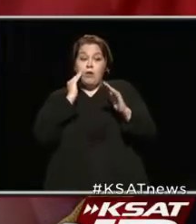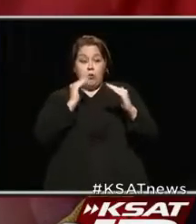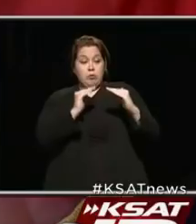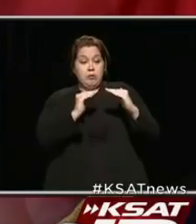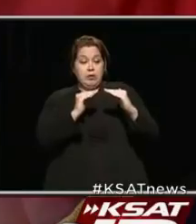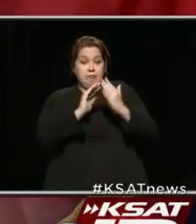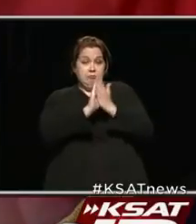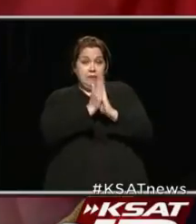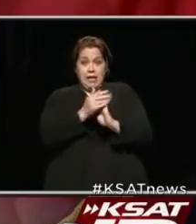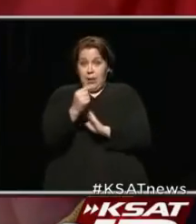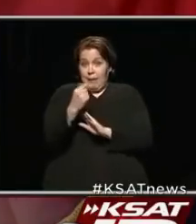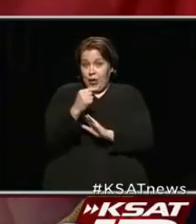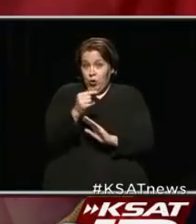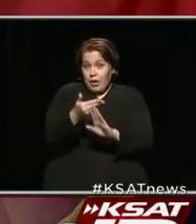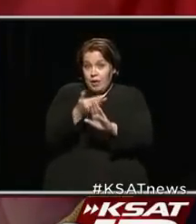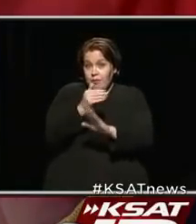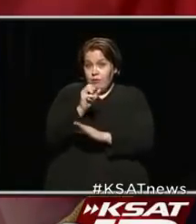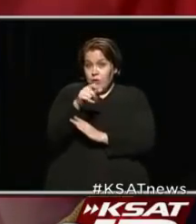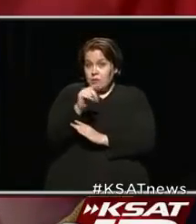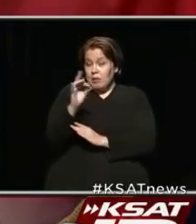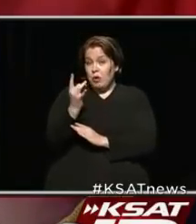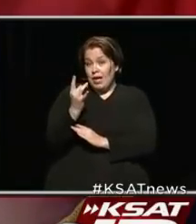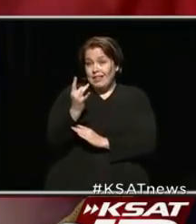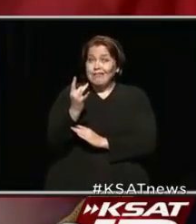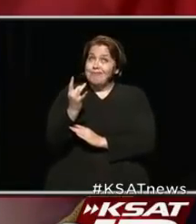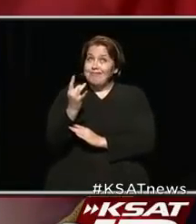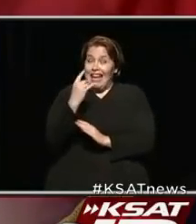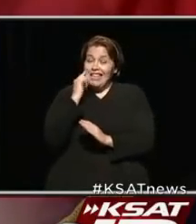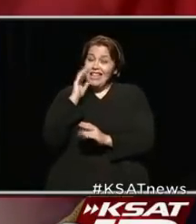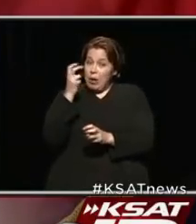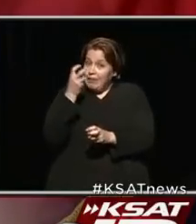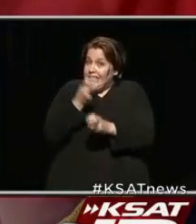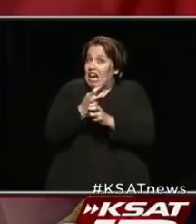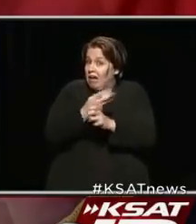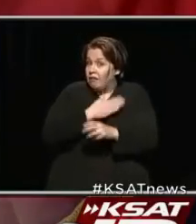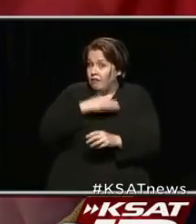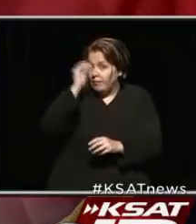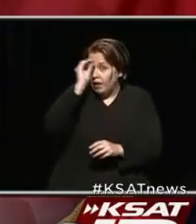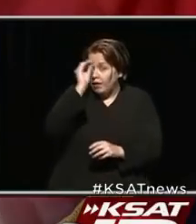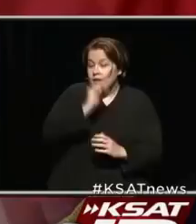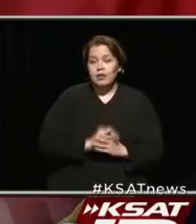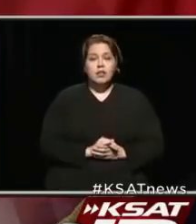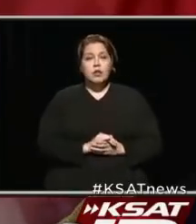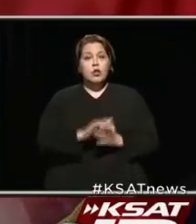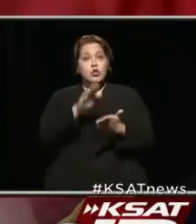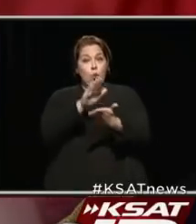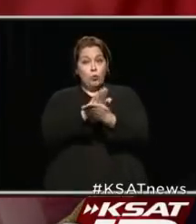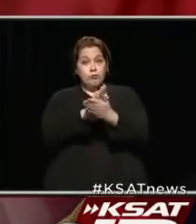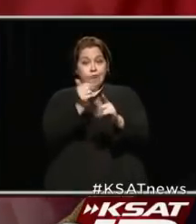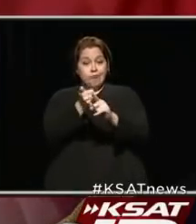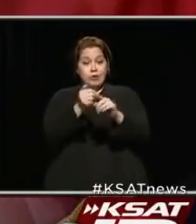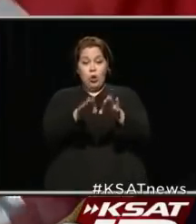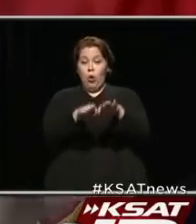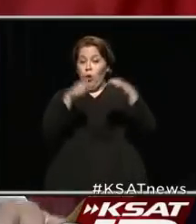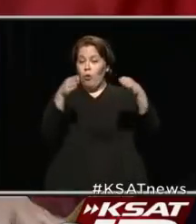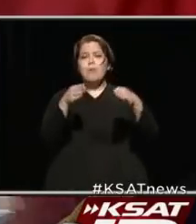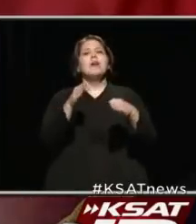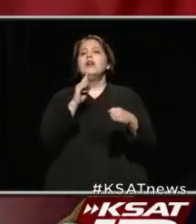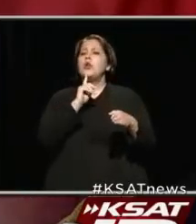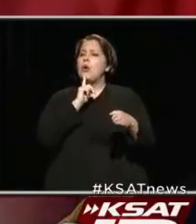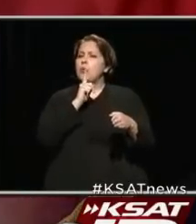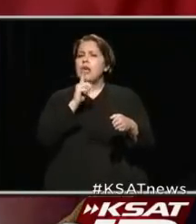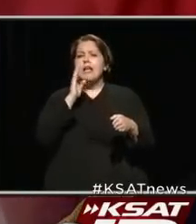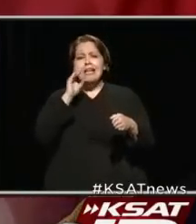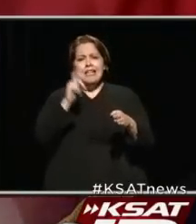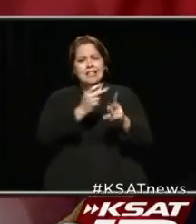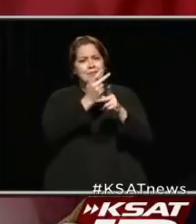the green zone by September the 8th. Probably be pretty hard to do, it'd be my guess. So when schools do open, they're going to have to really